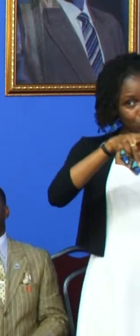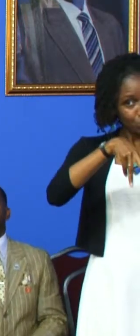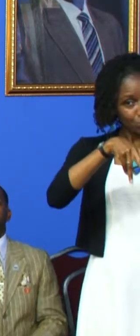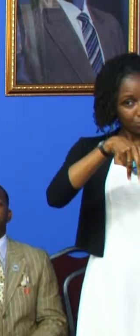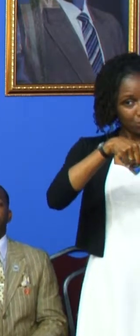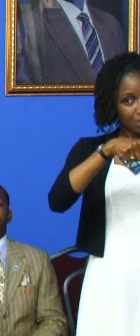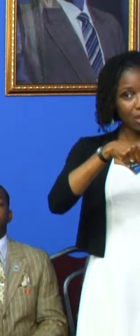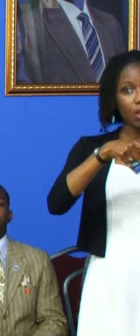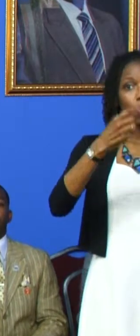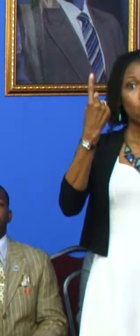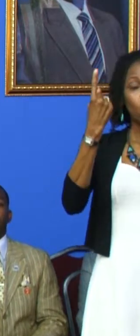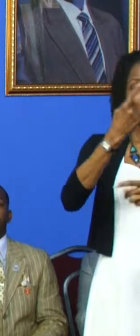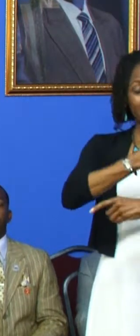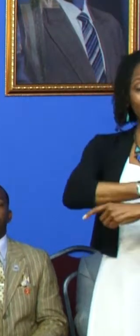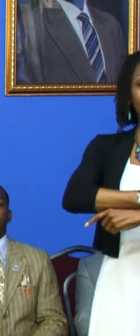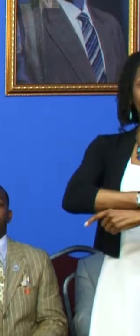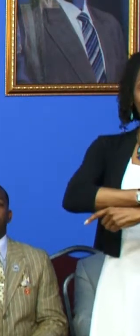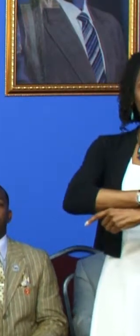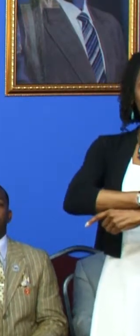that one day